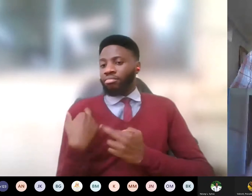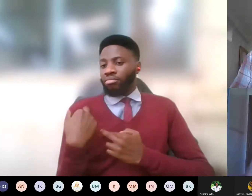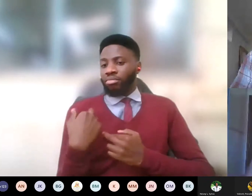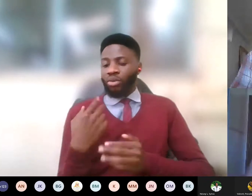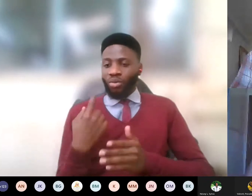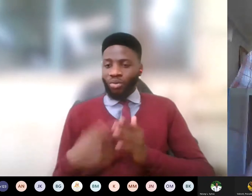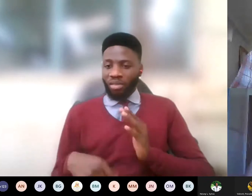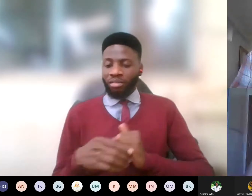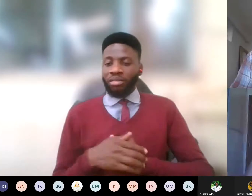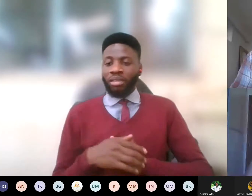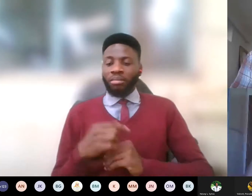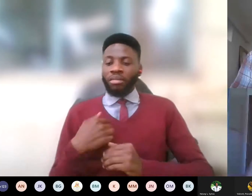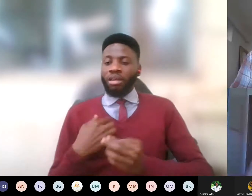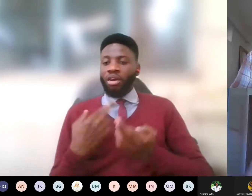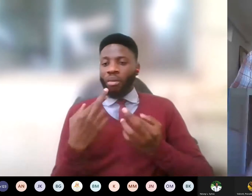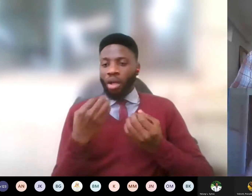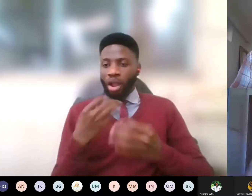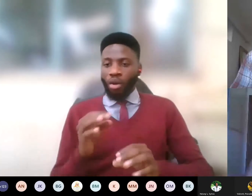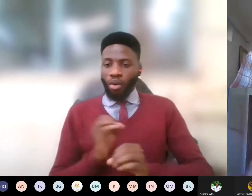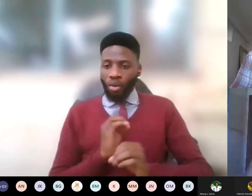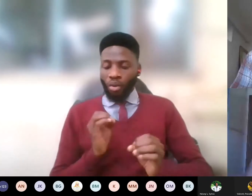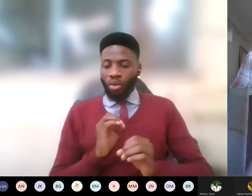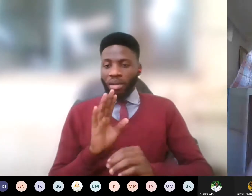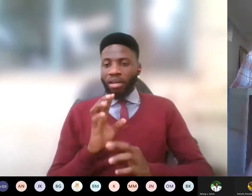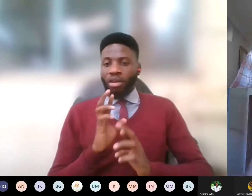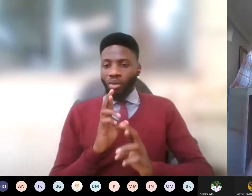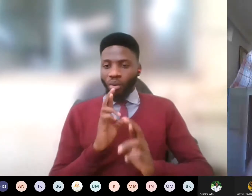self-learning and perfect that skill.